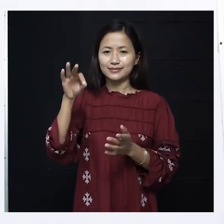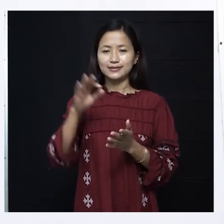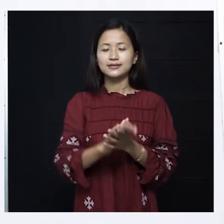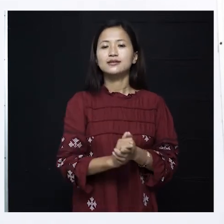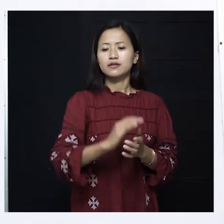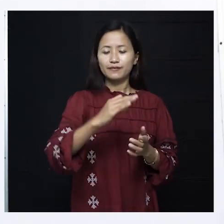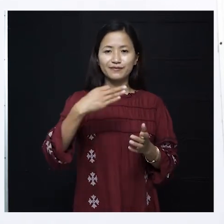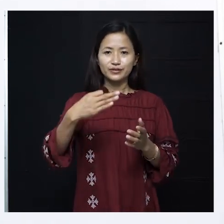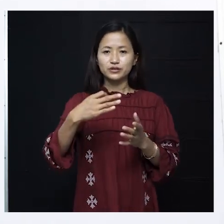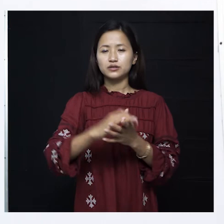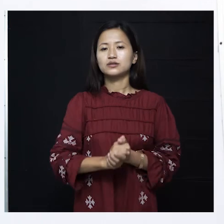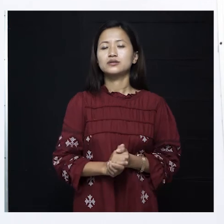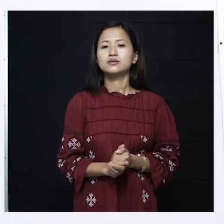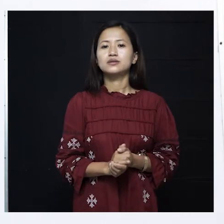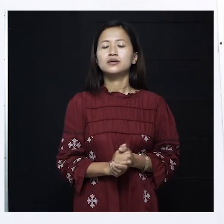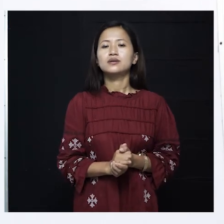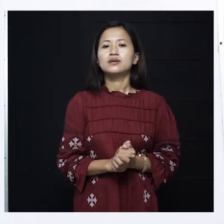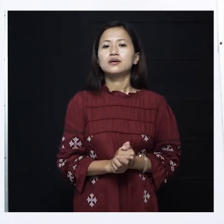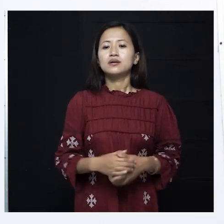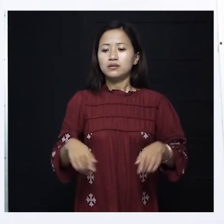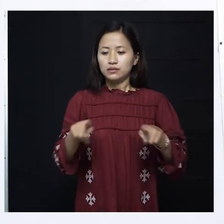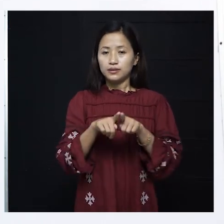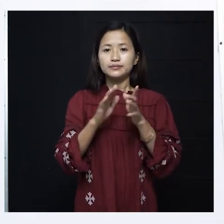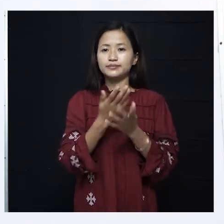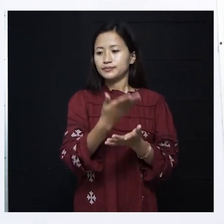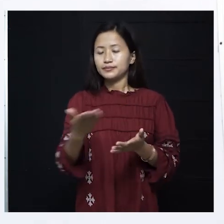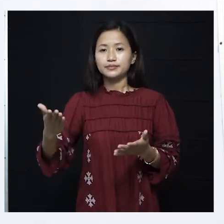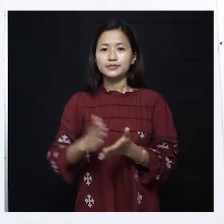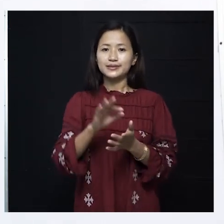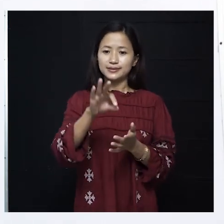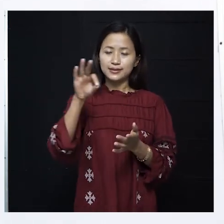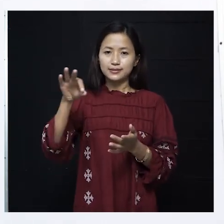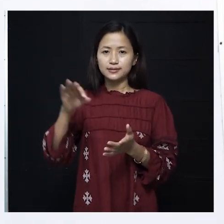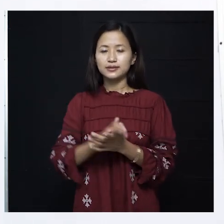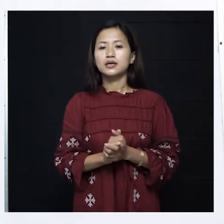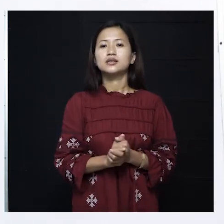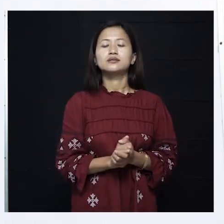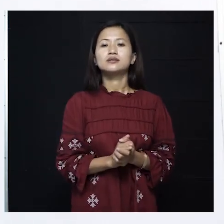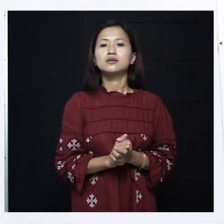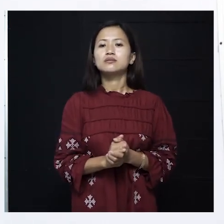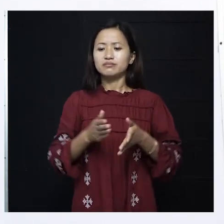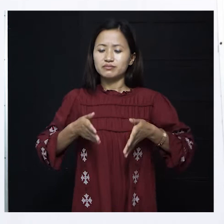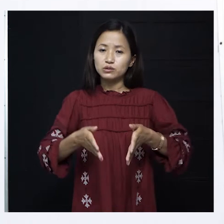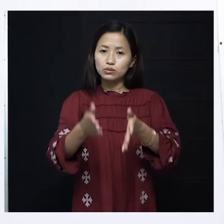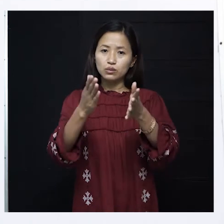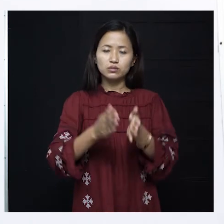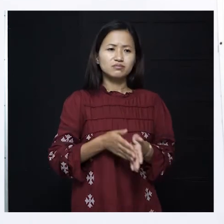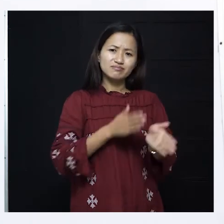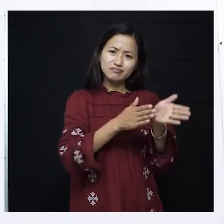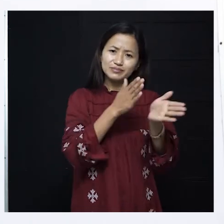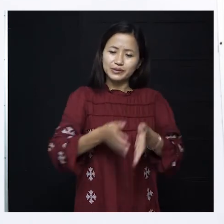Okay, some selected features will be indicated, and those selected features may be the road, the